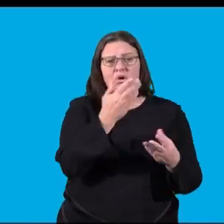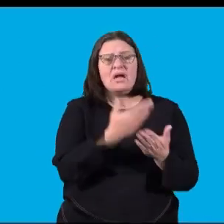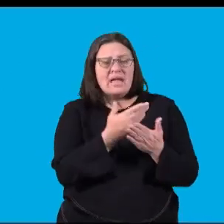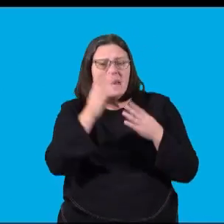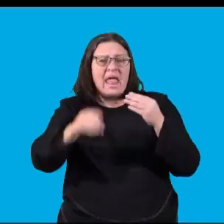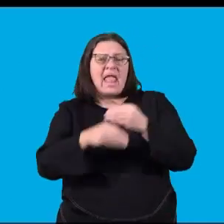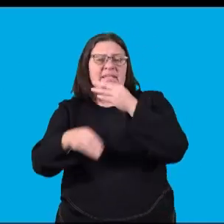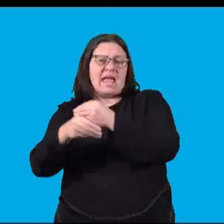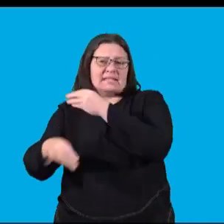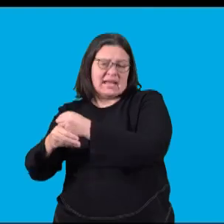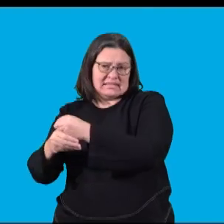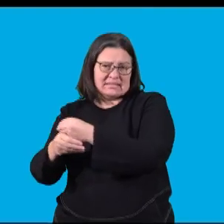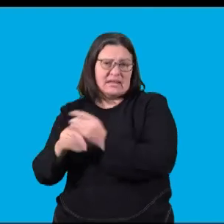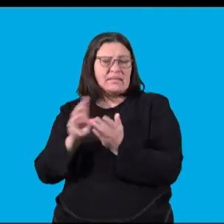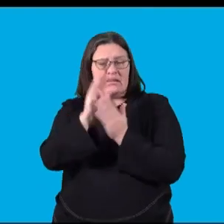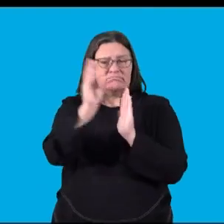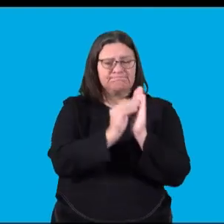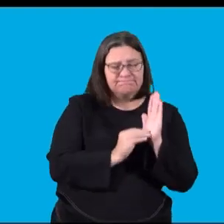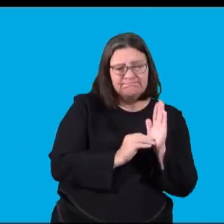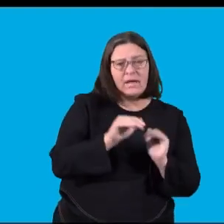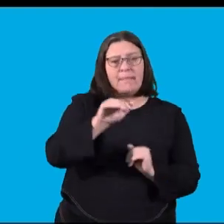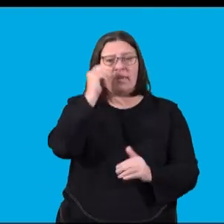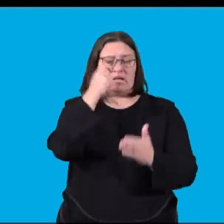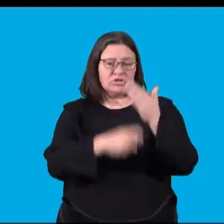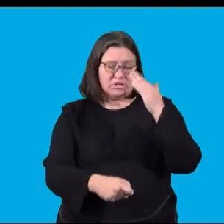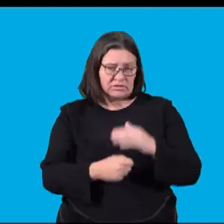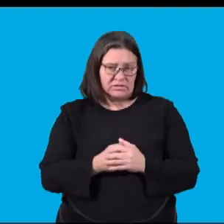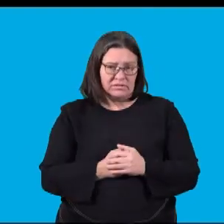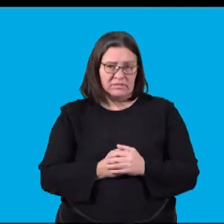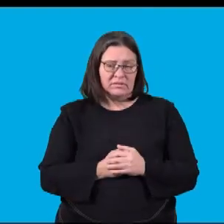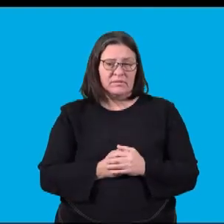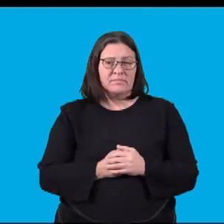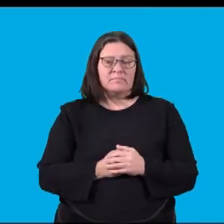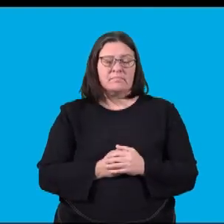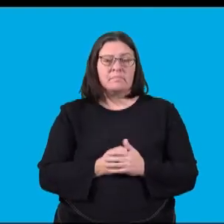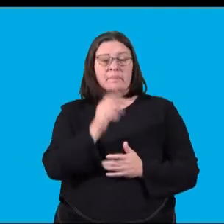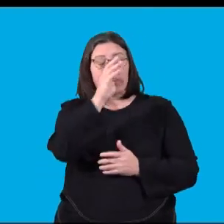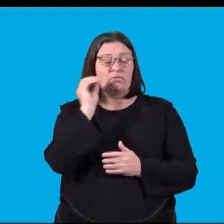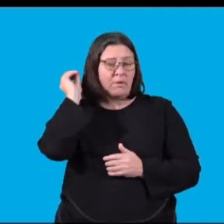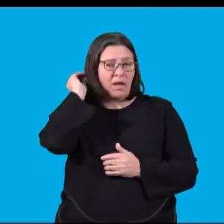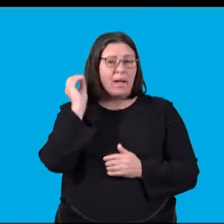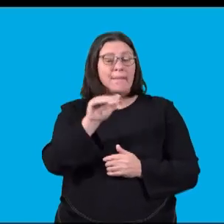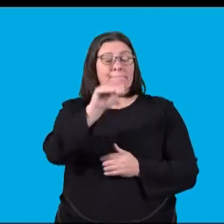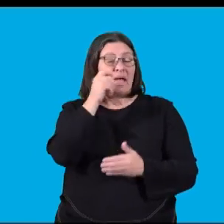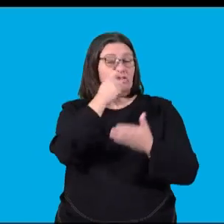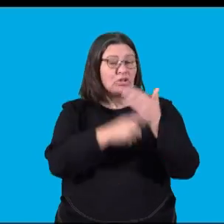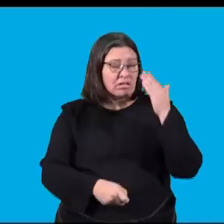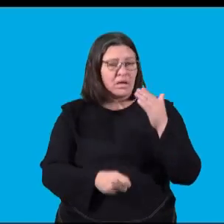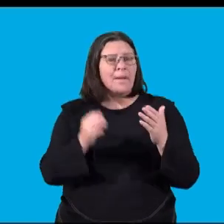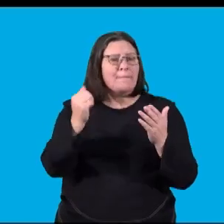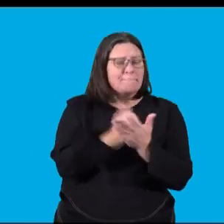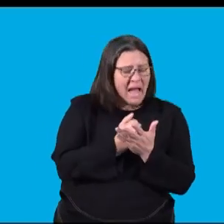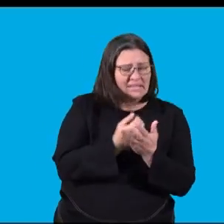must be able to add all of those ones and then you record them under bank charges. All right, and remember that bank